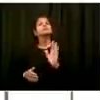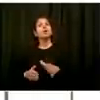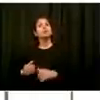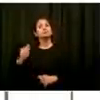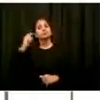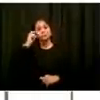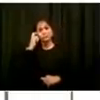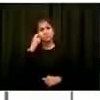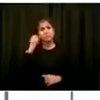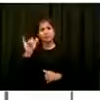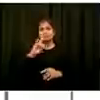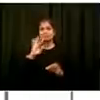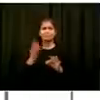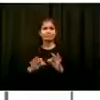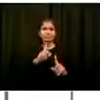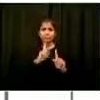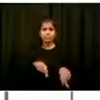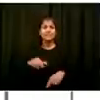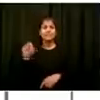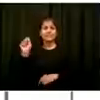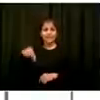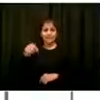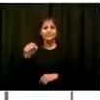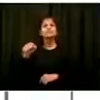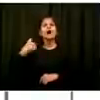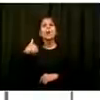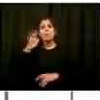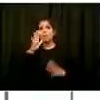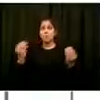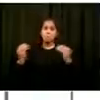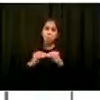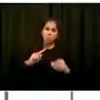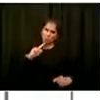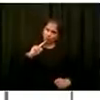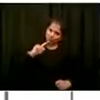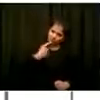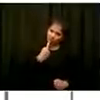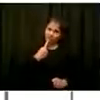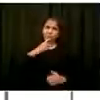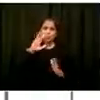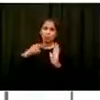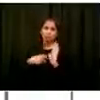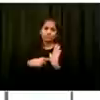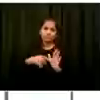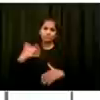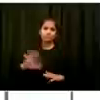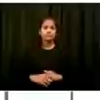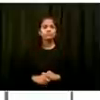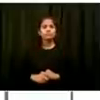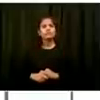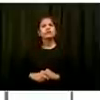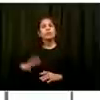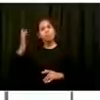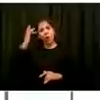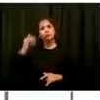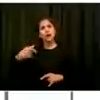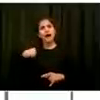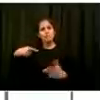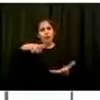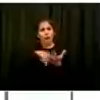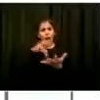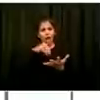And that's our commitment, both because of what we have learned over the last few months, but really importantly, because the